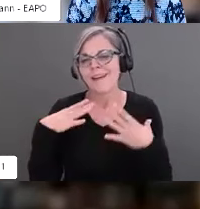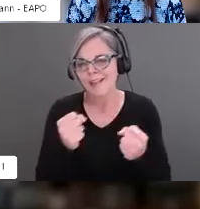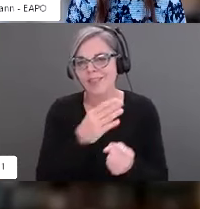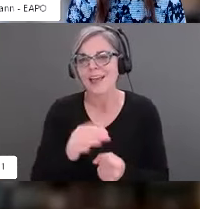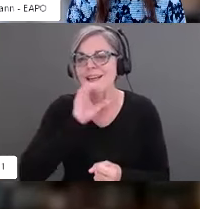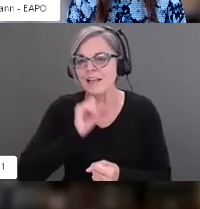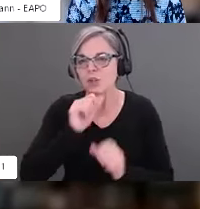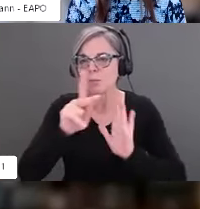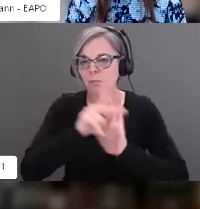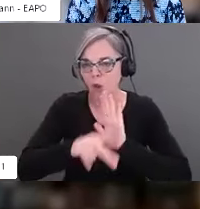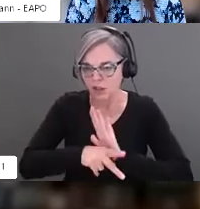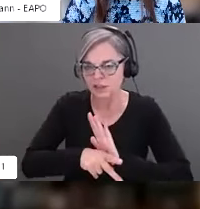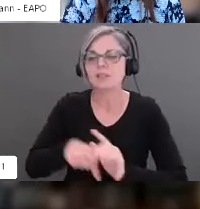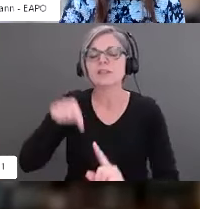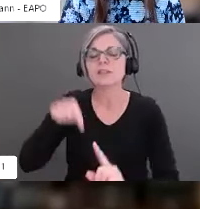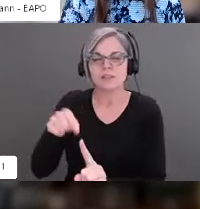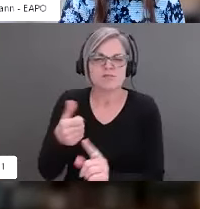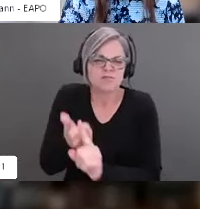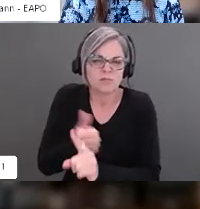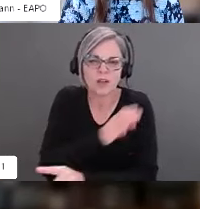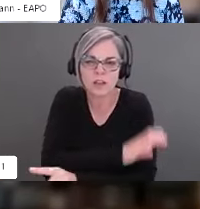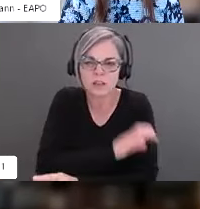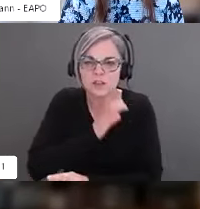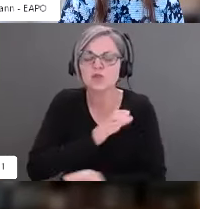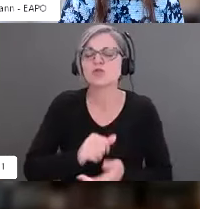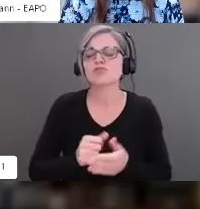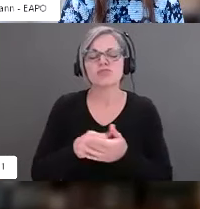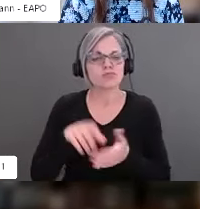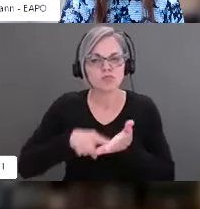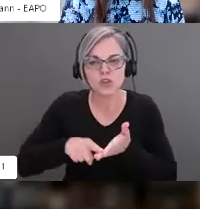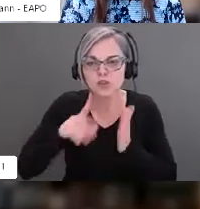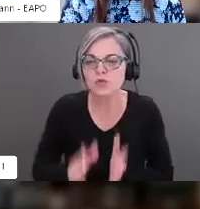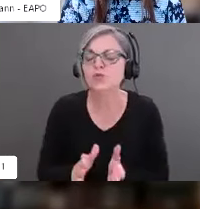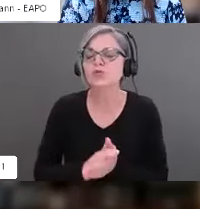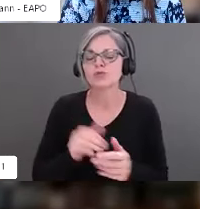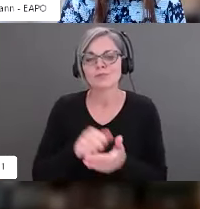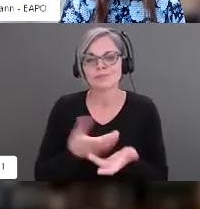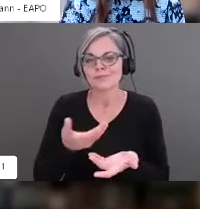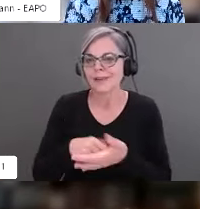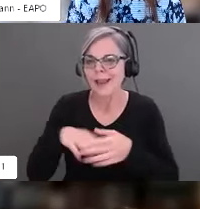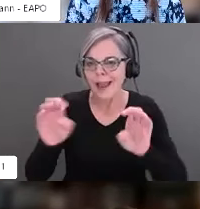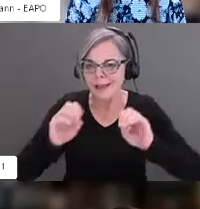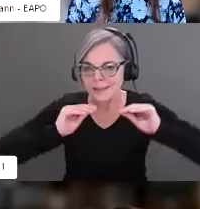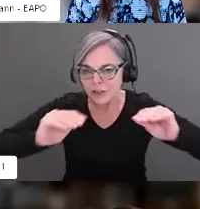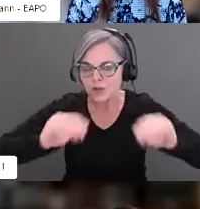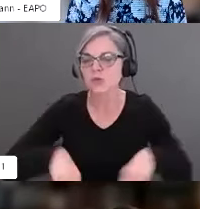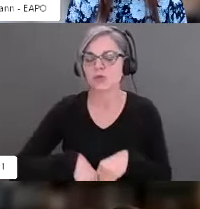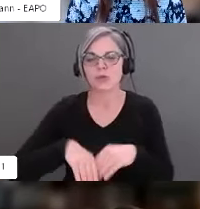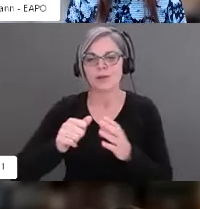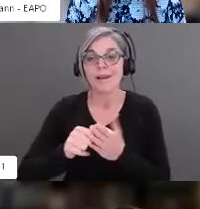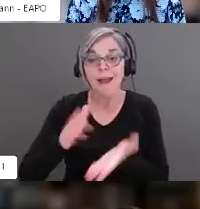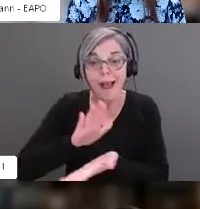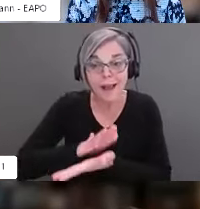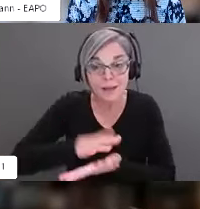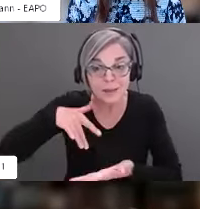clinician, researcher, educator, and academic administrator, she has a unique perspective that